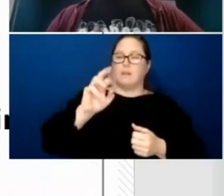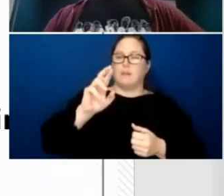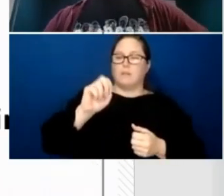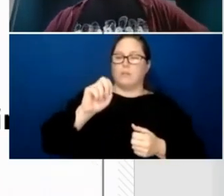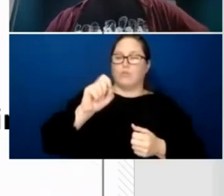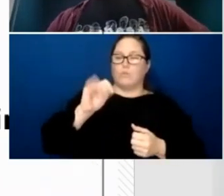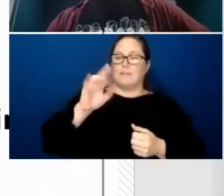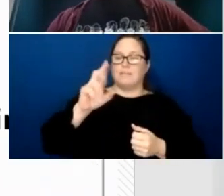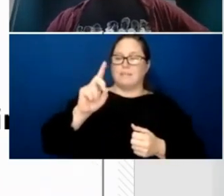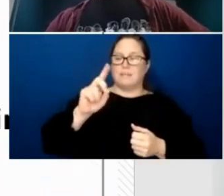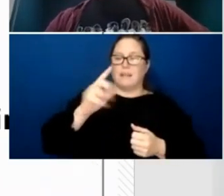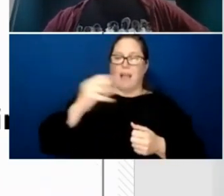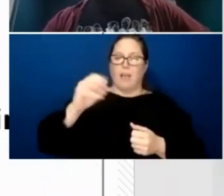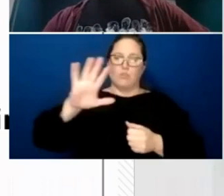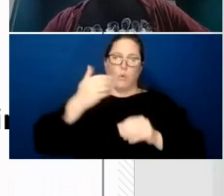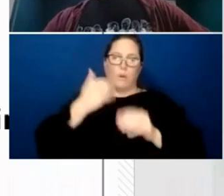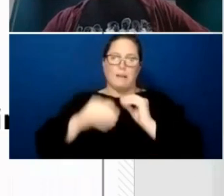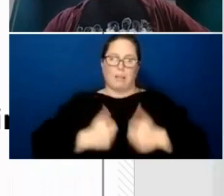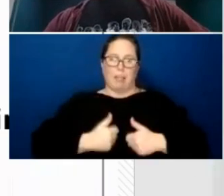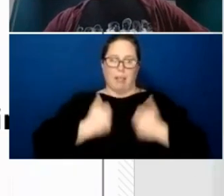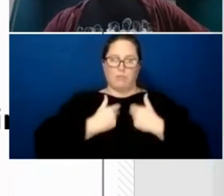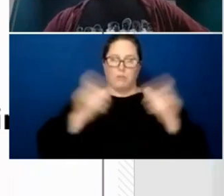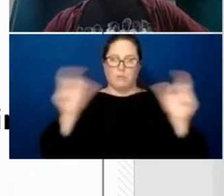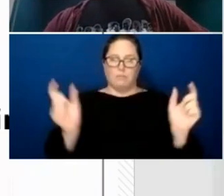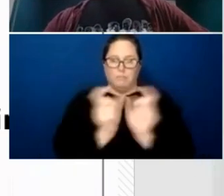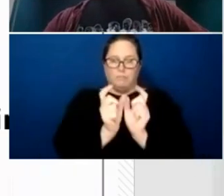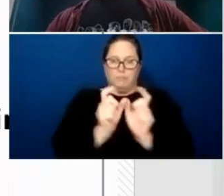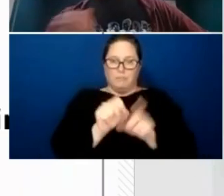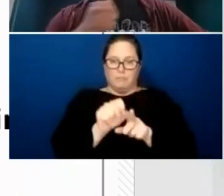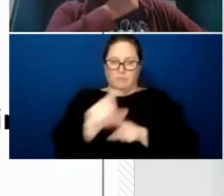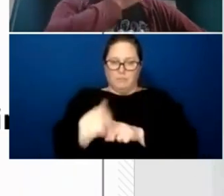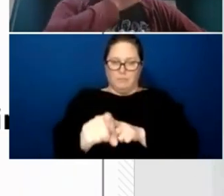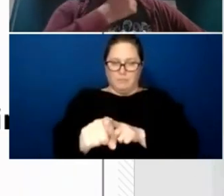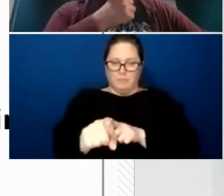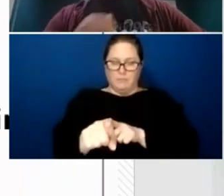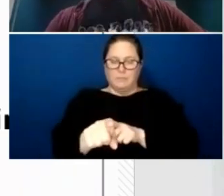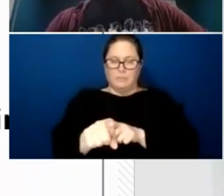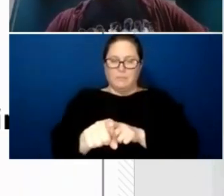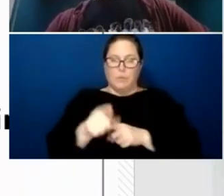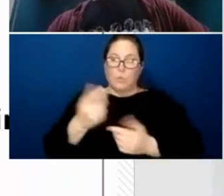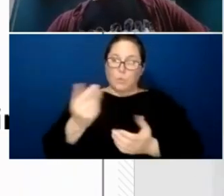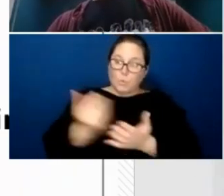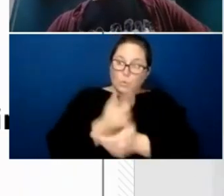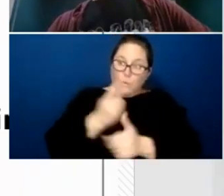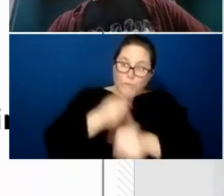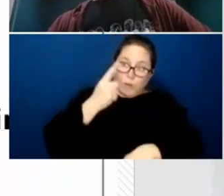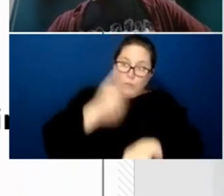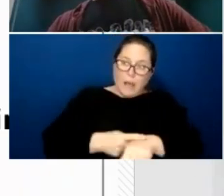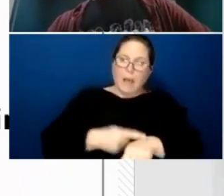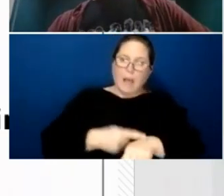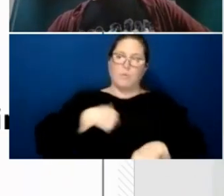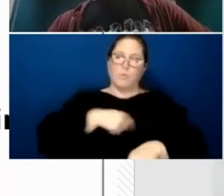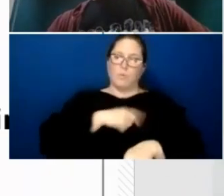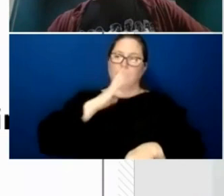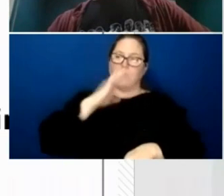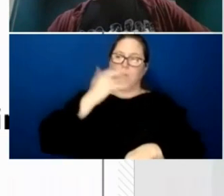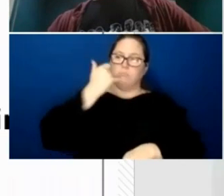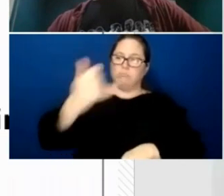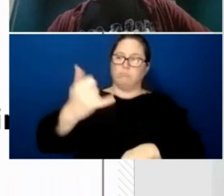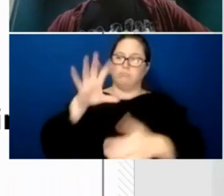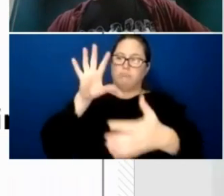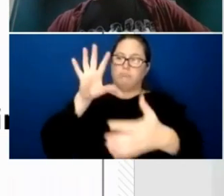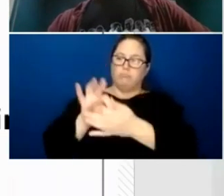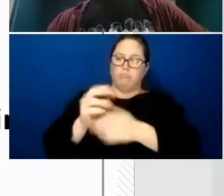email address. And if you're new to our community, we will reach out to you for a brief conversation in the next couple